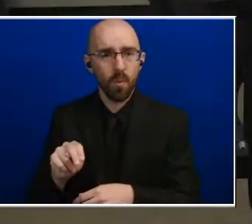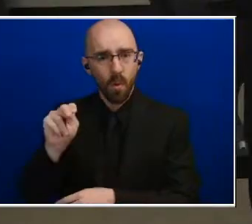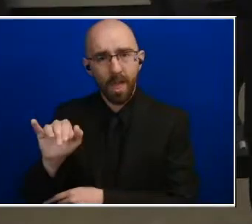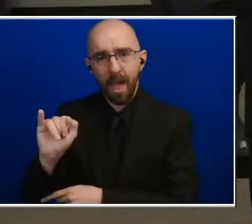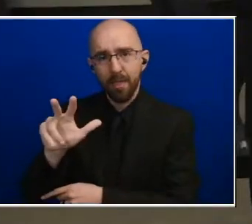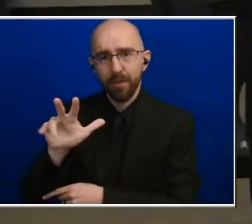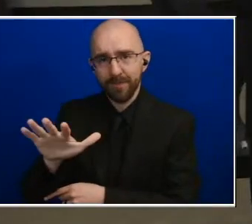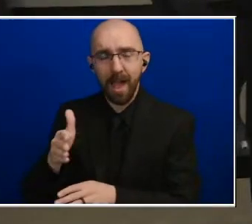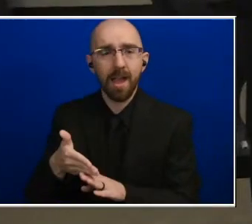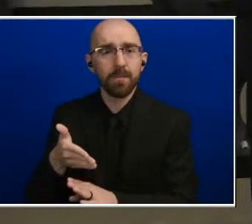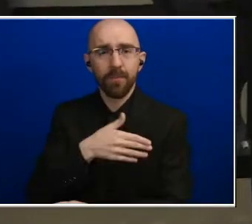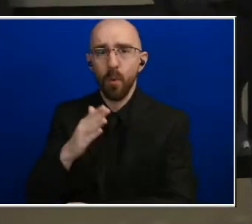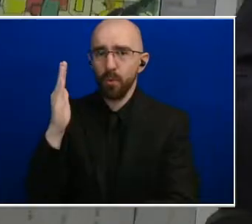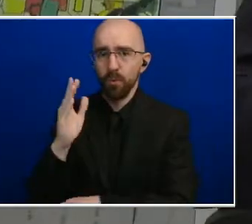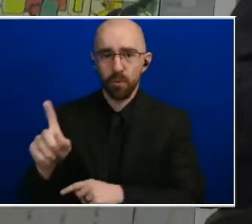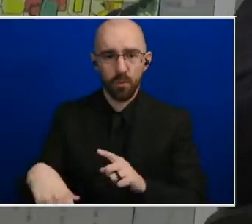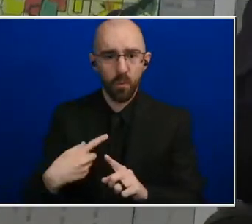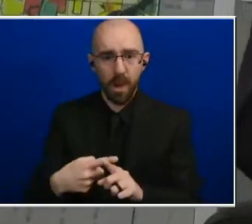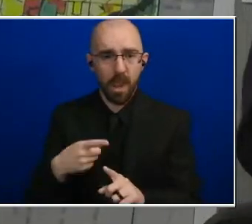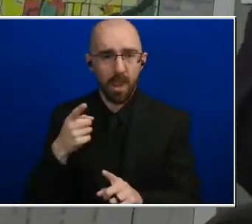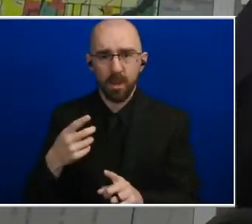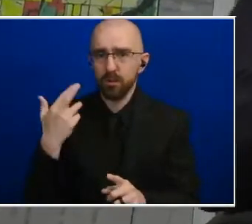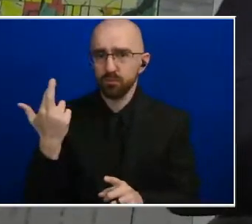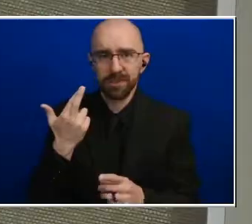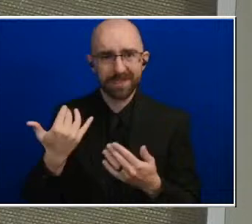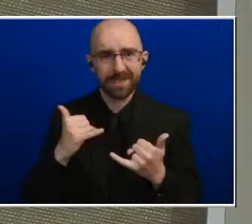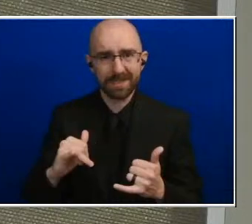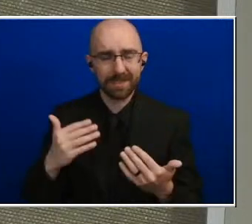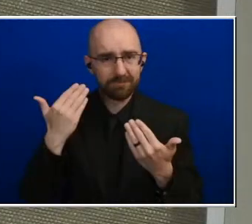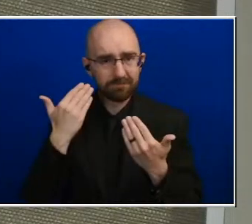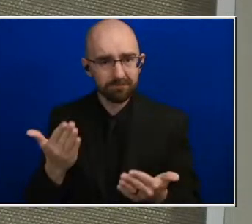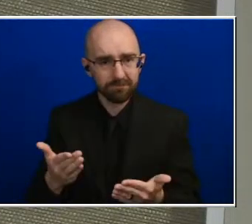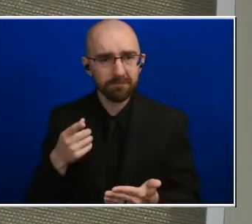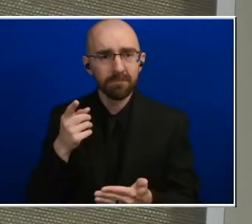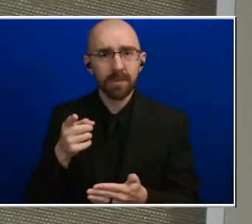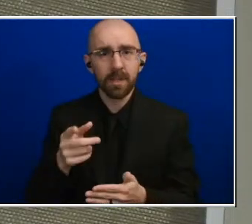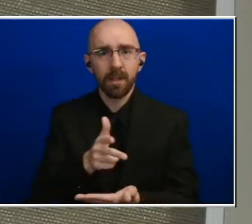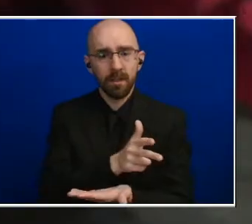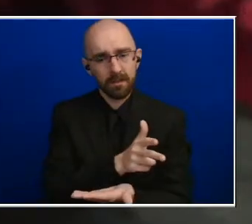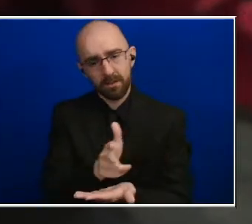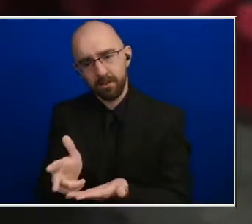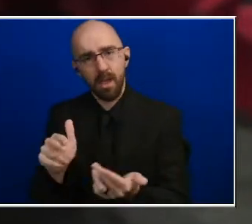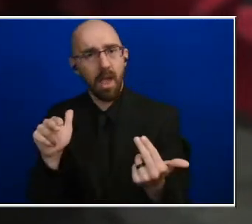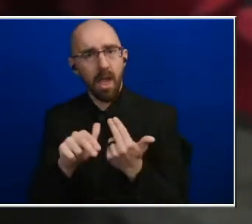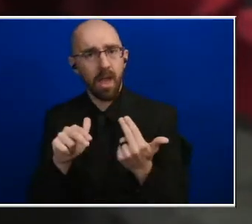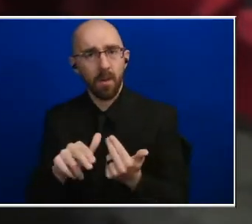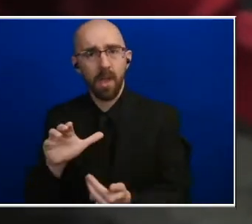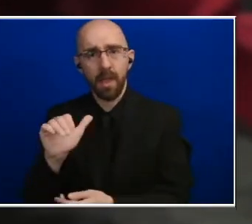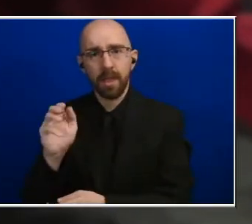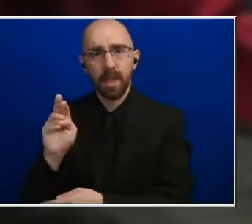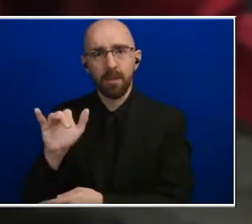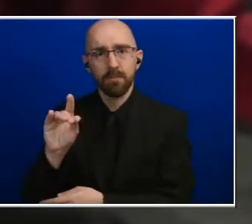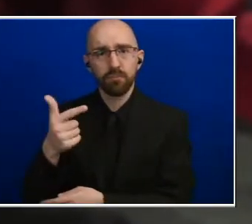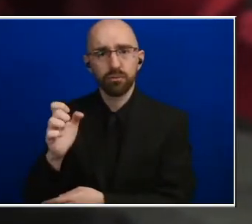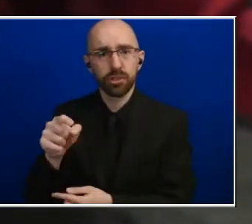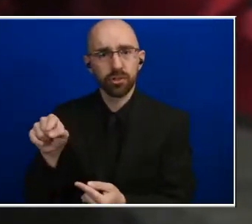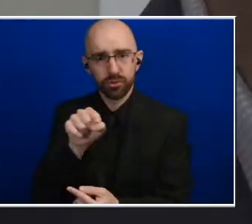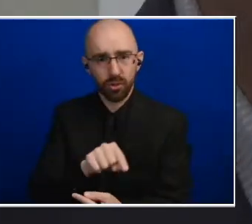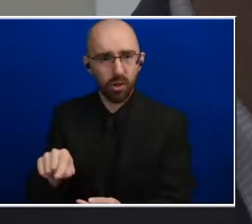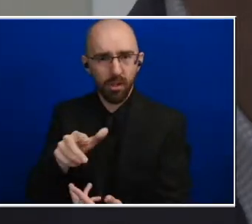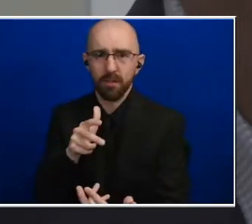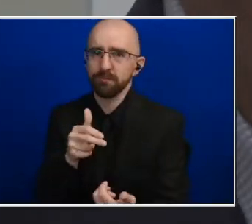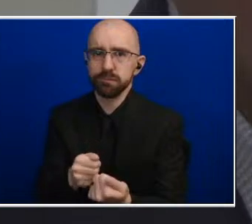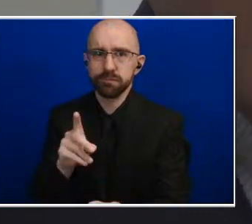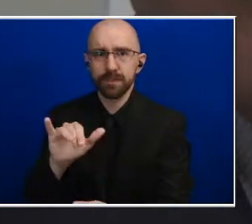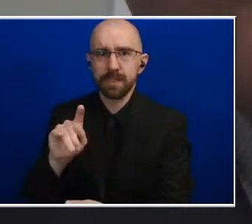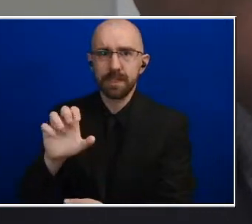noon when, for reasons still unknown, he veered off the highway at Cambridge Circle and crashed into a ditch. He has